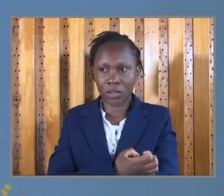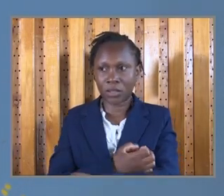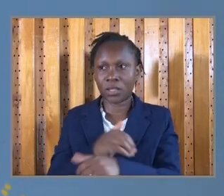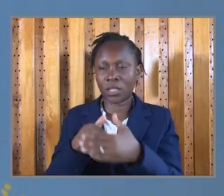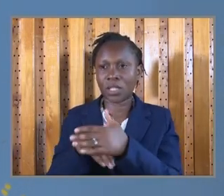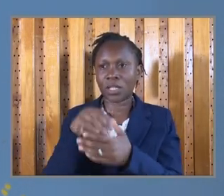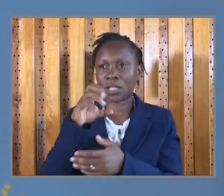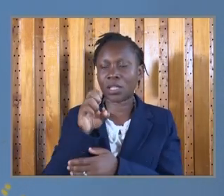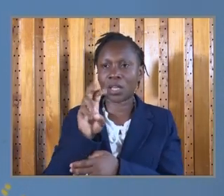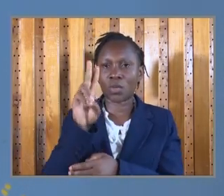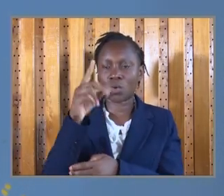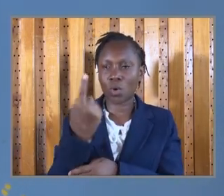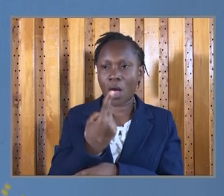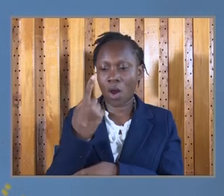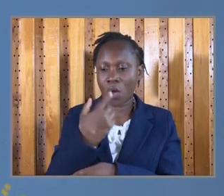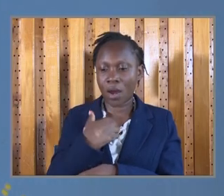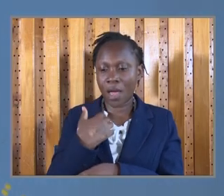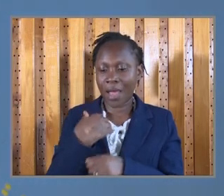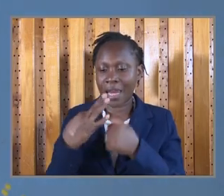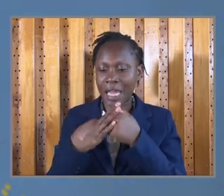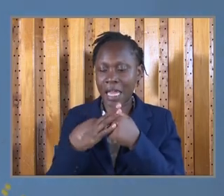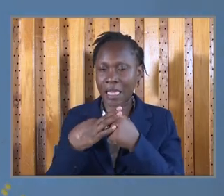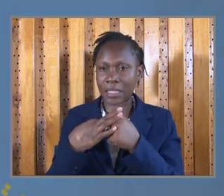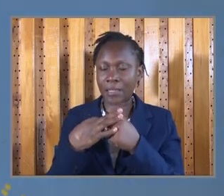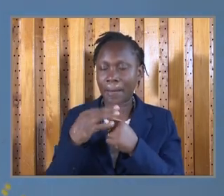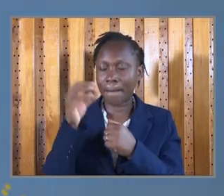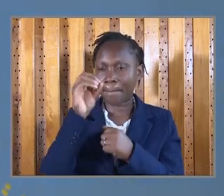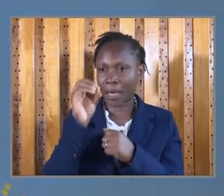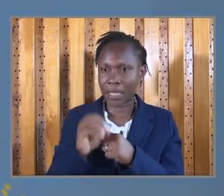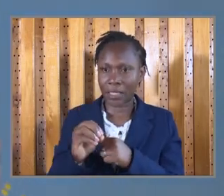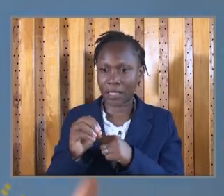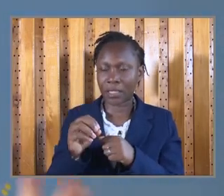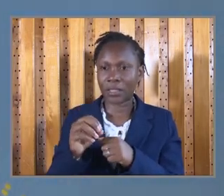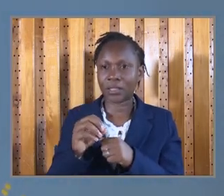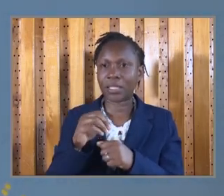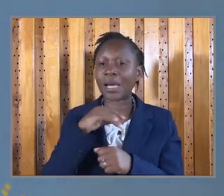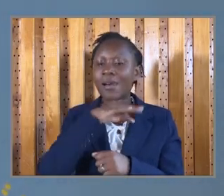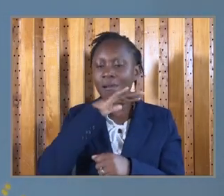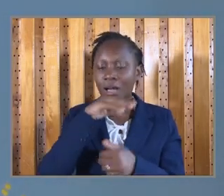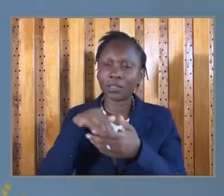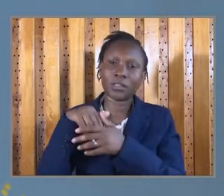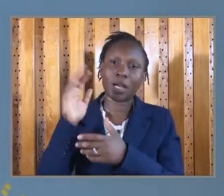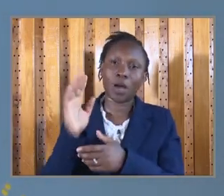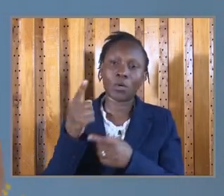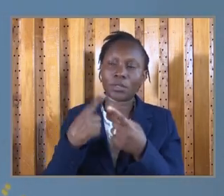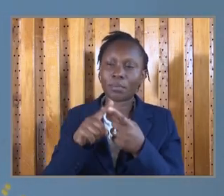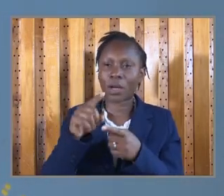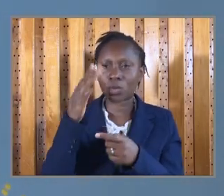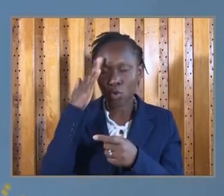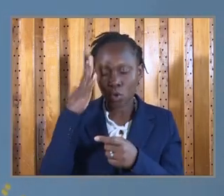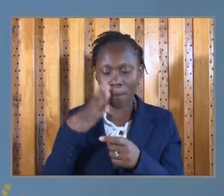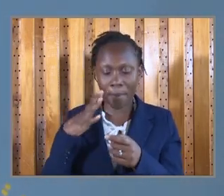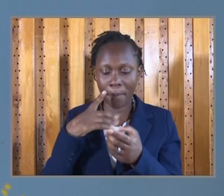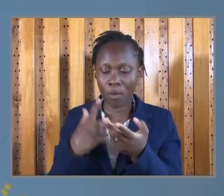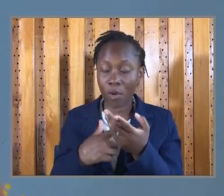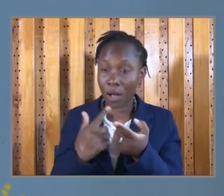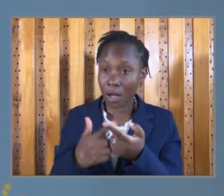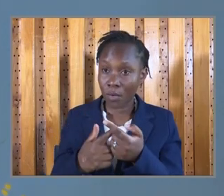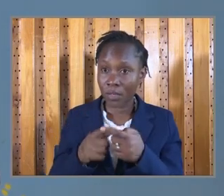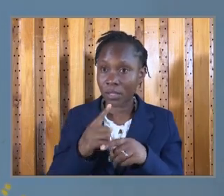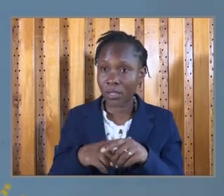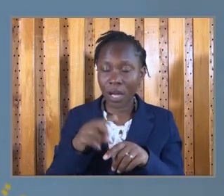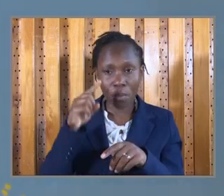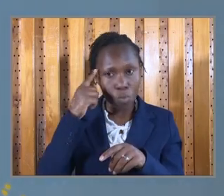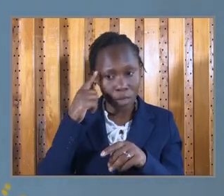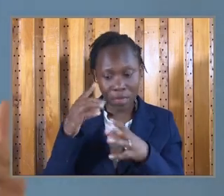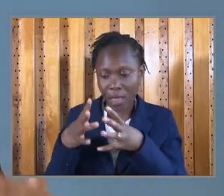made efficiency gains of 8%. And that might sound small, but you know how statistics work. If you think about what this means in